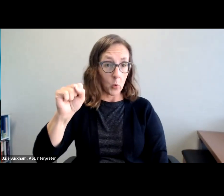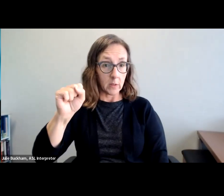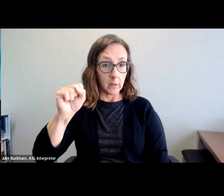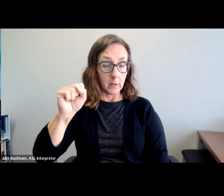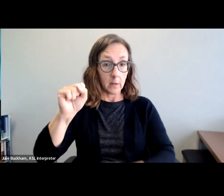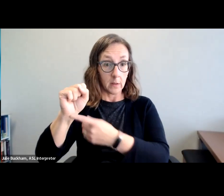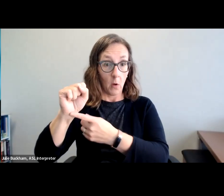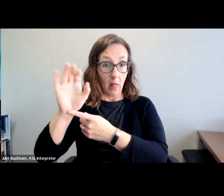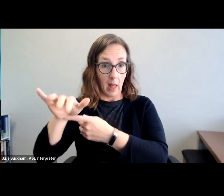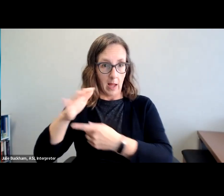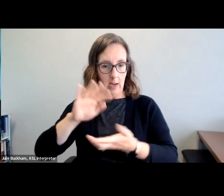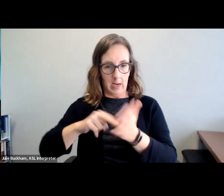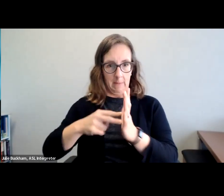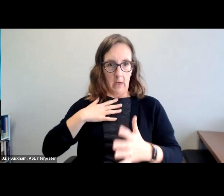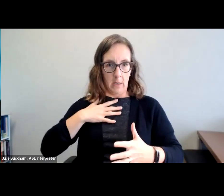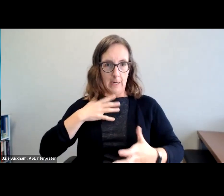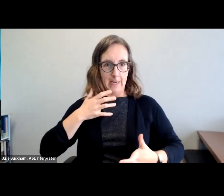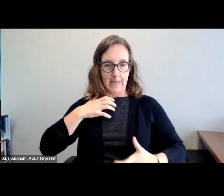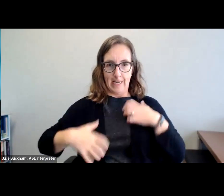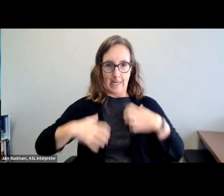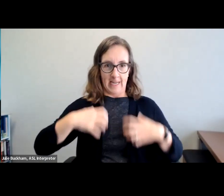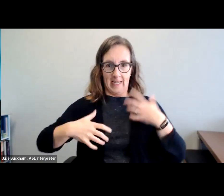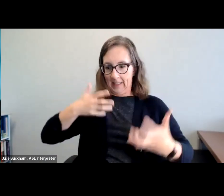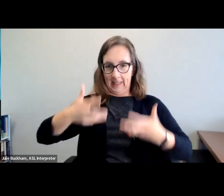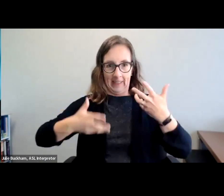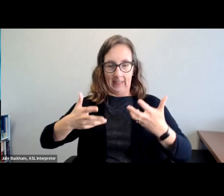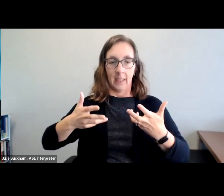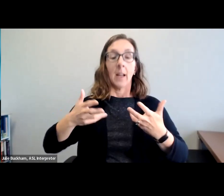plug that in with him telling me